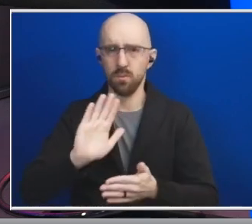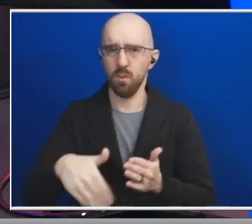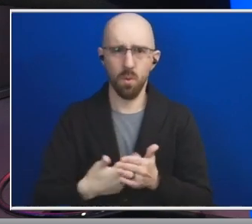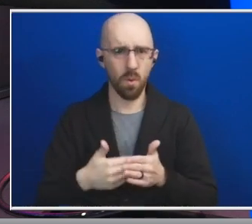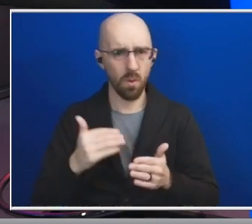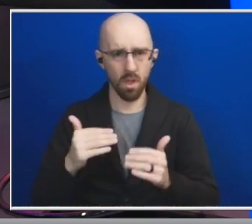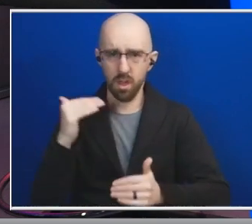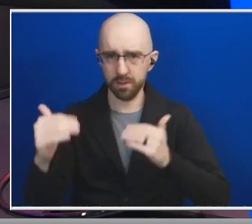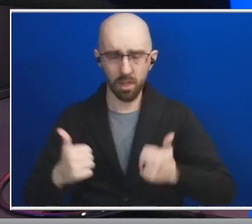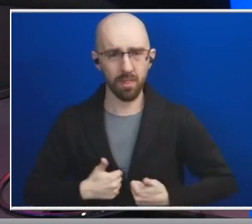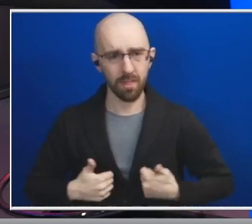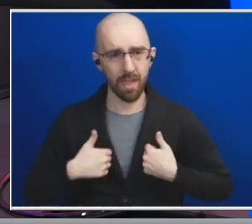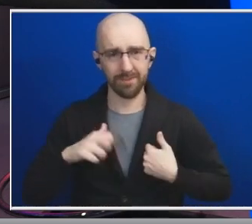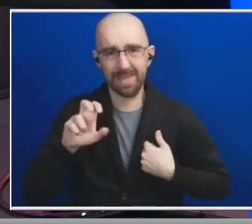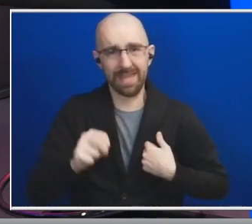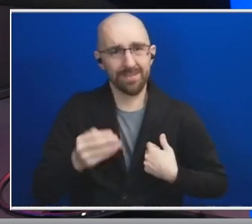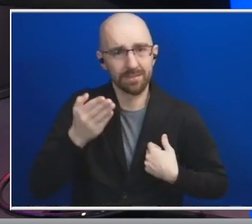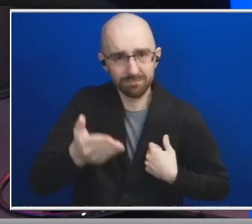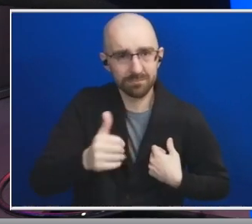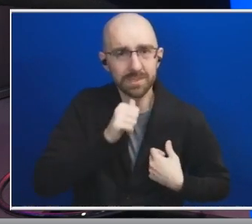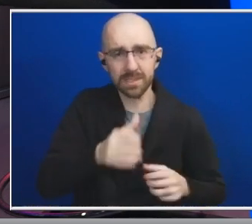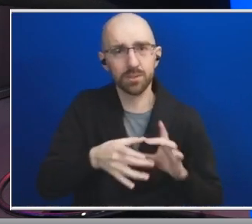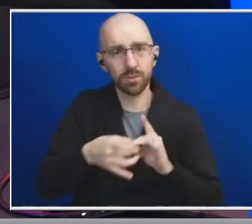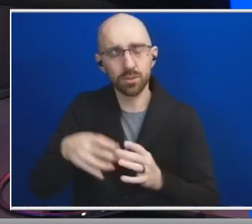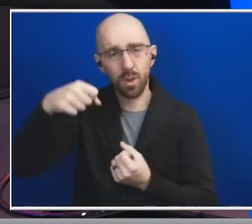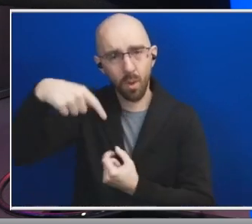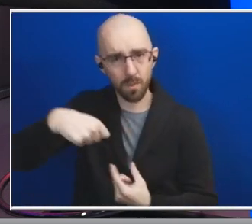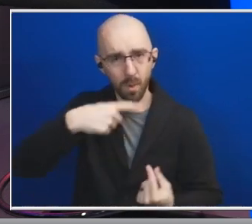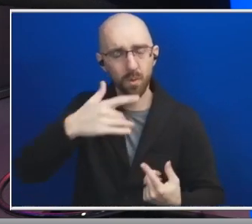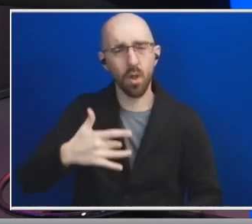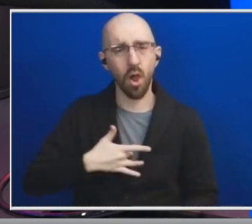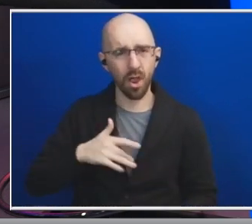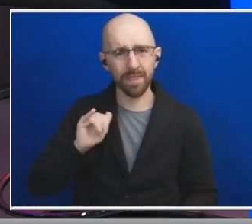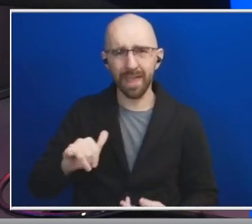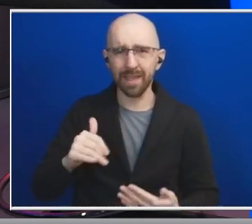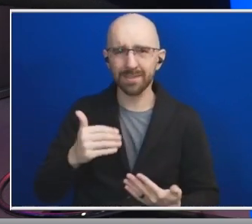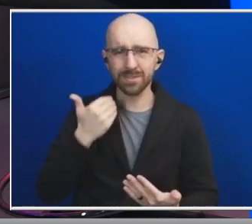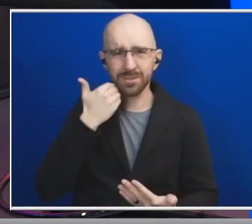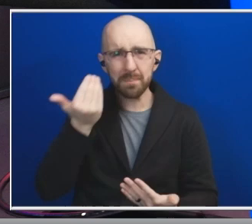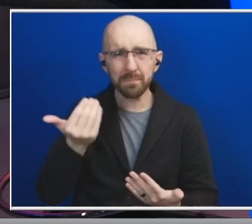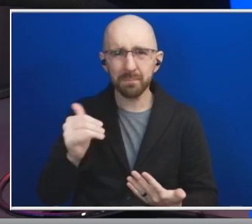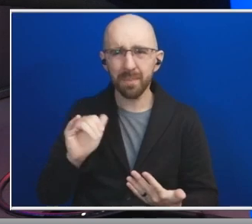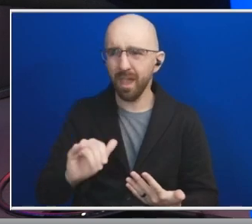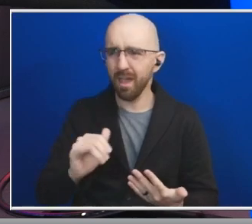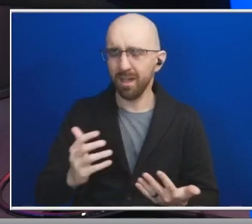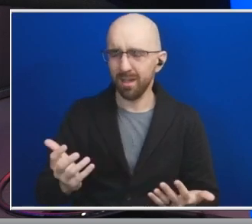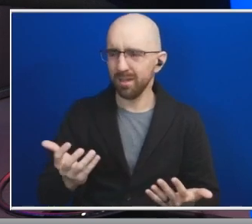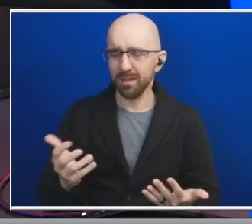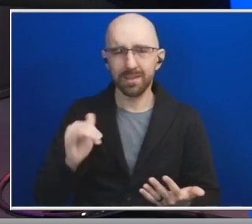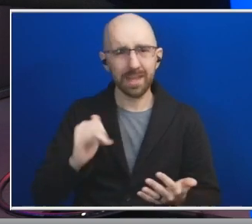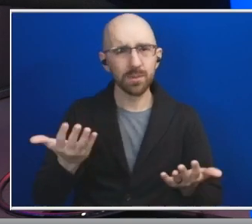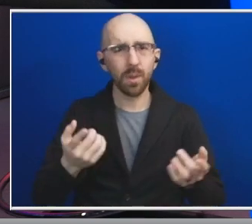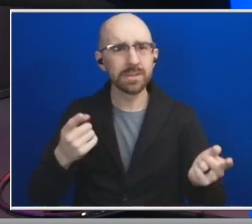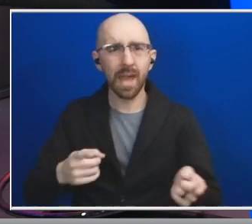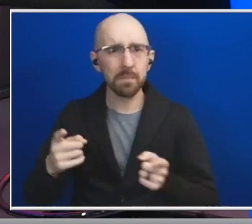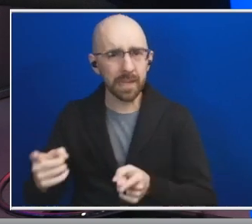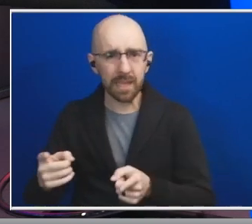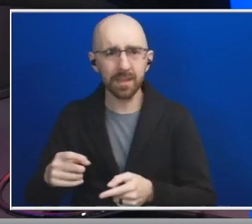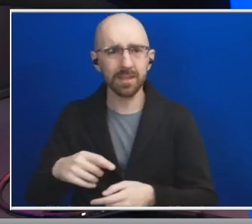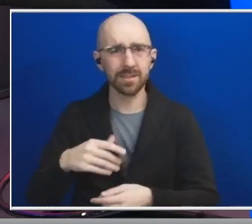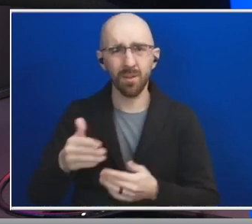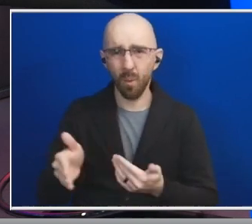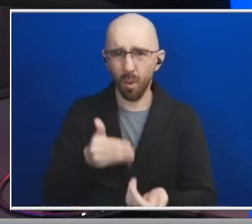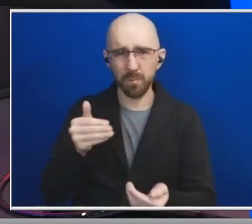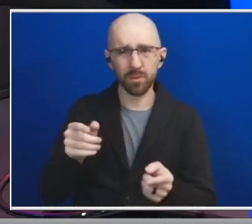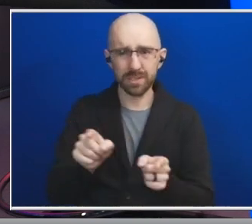you didn't associate the hormones with the heart. I mean, that's such a shame that is what's happening, and that it's almost as if, and I see every